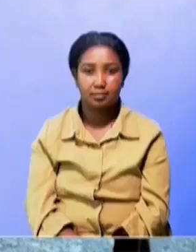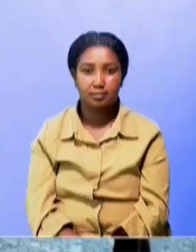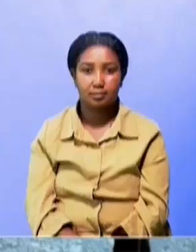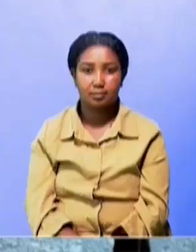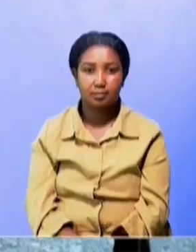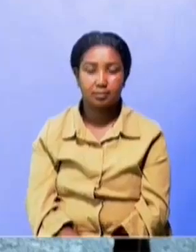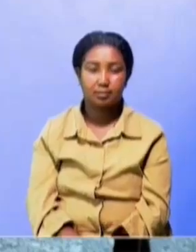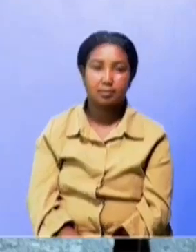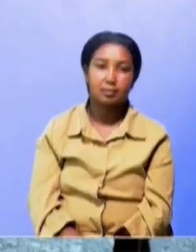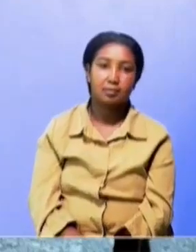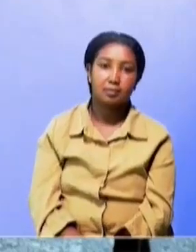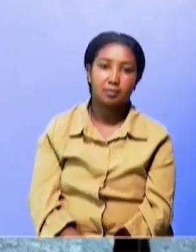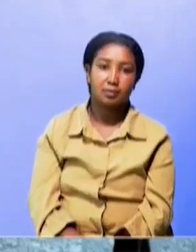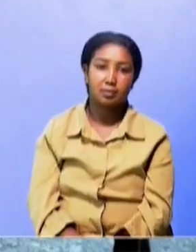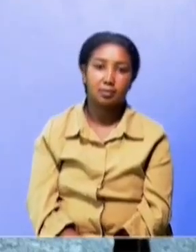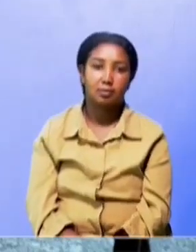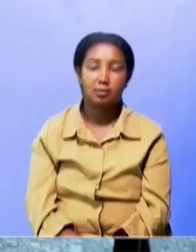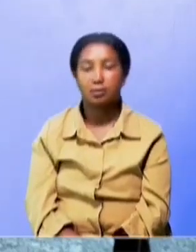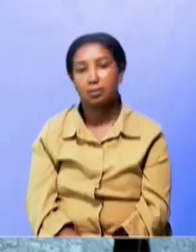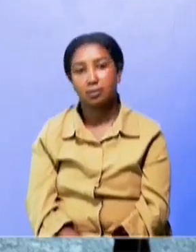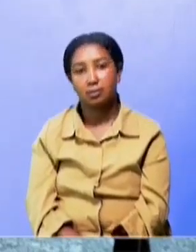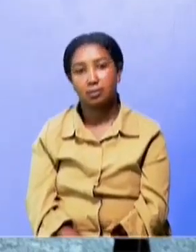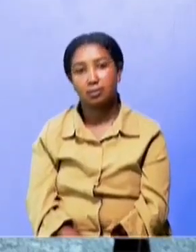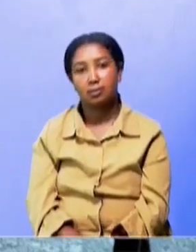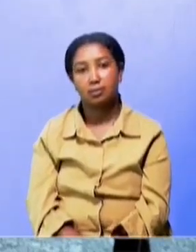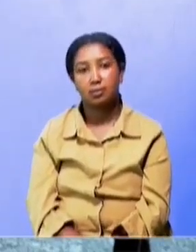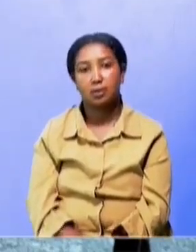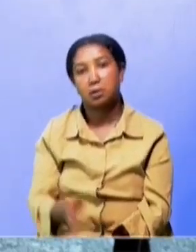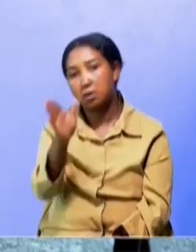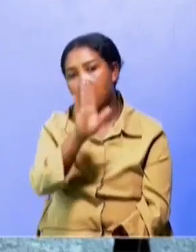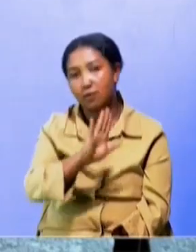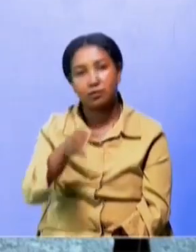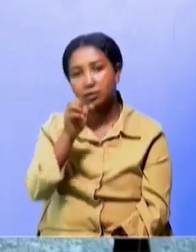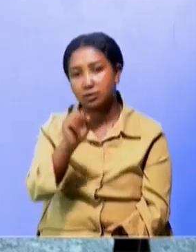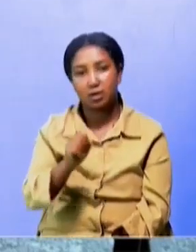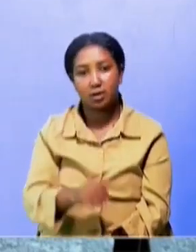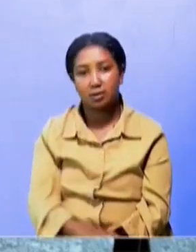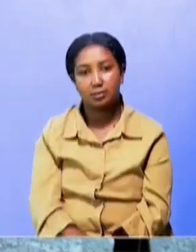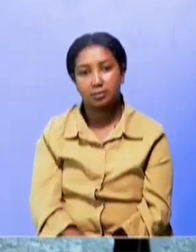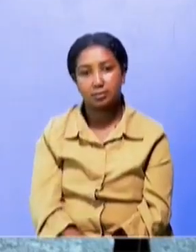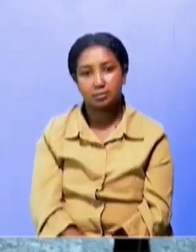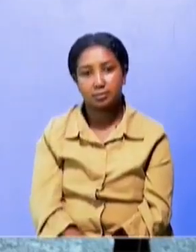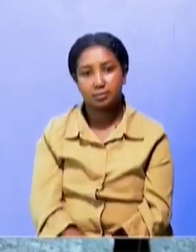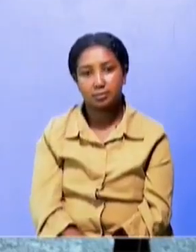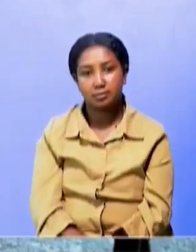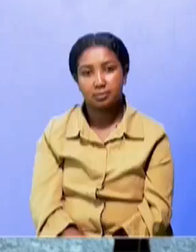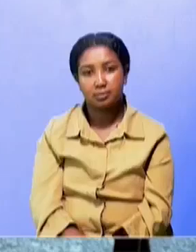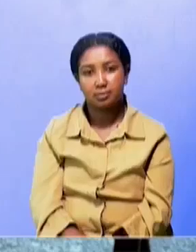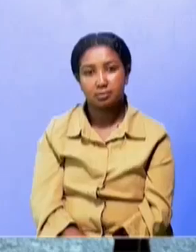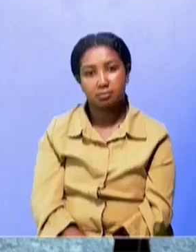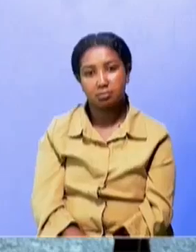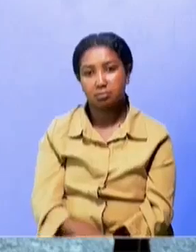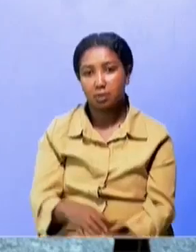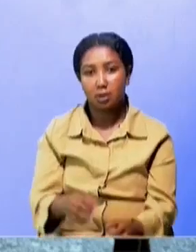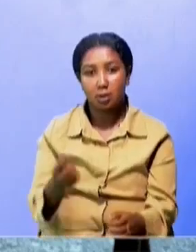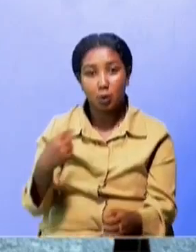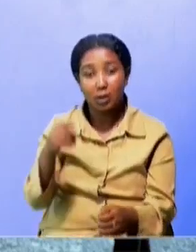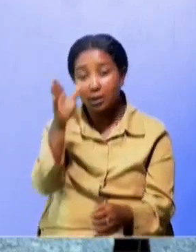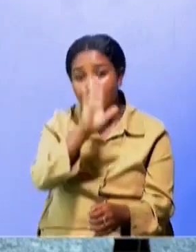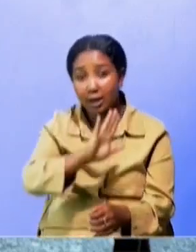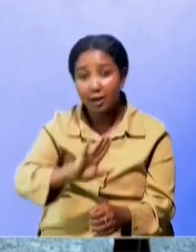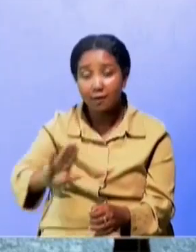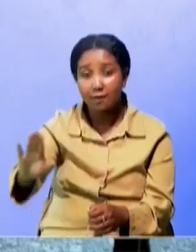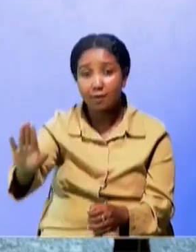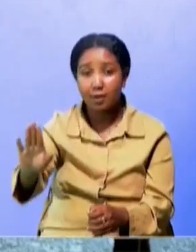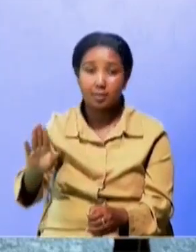And if you like, you are welcome. Never also possible. Yeah. Possible. We never play football